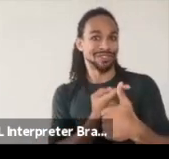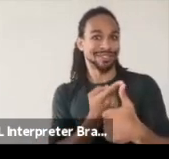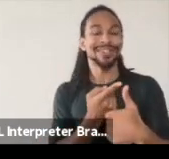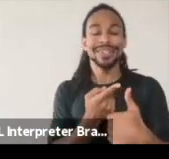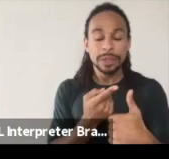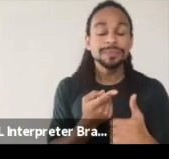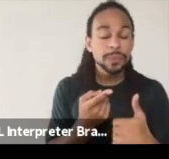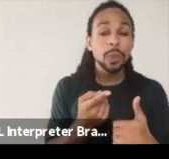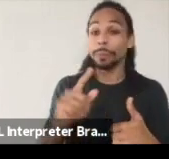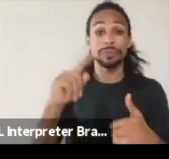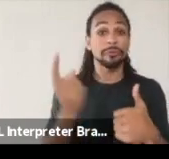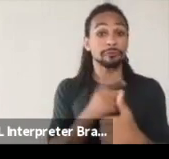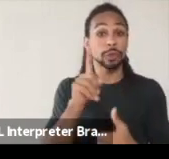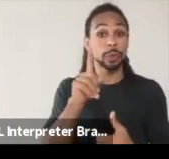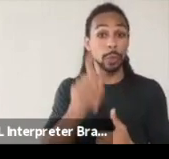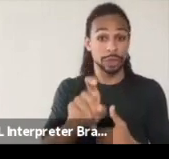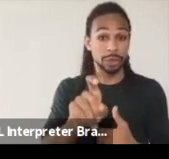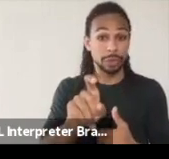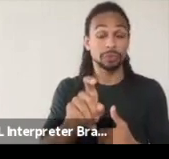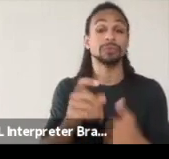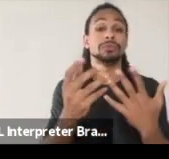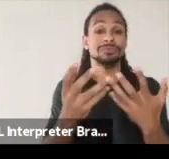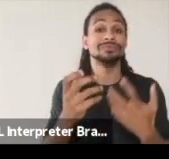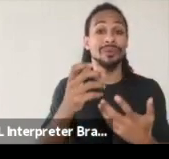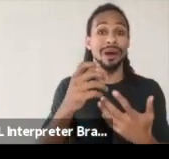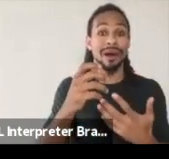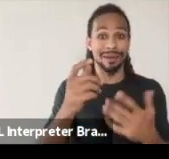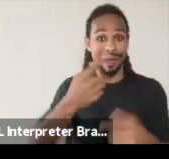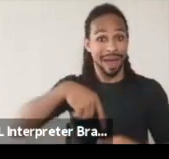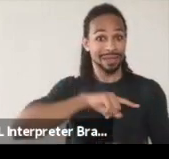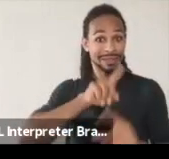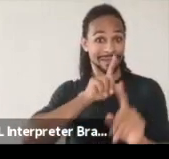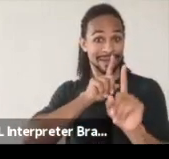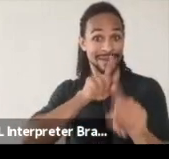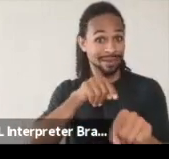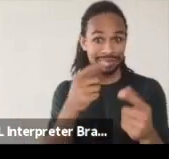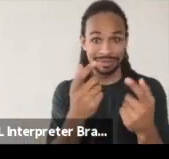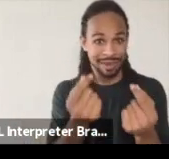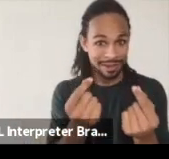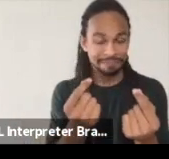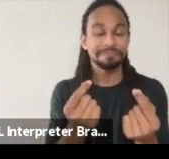The first question that I'd like for each of us to answer is